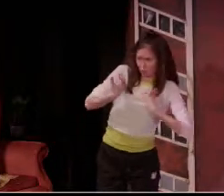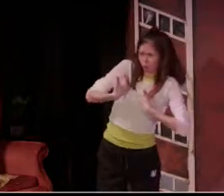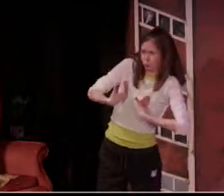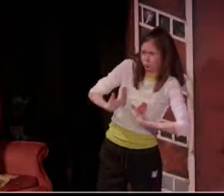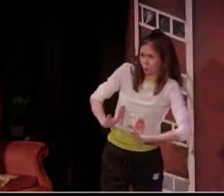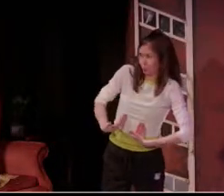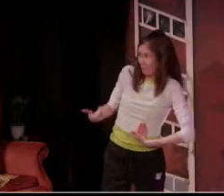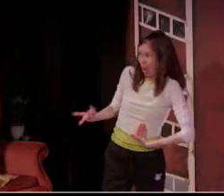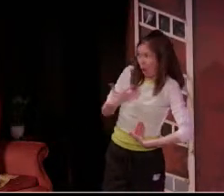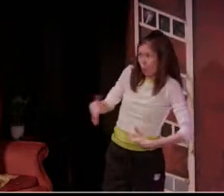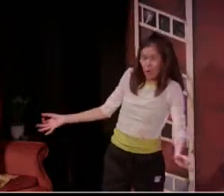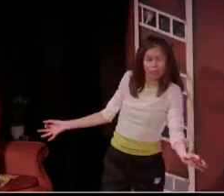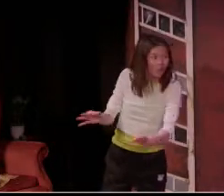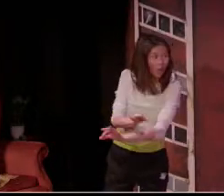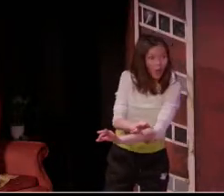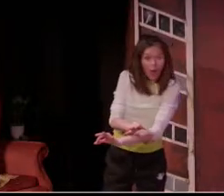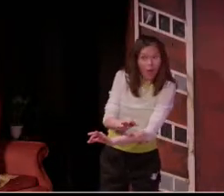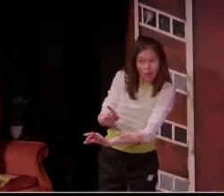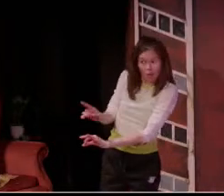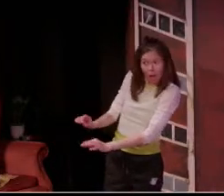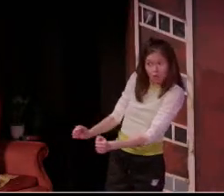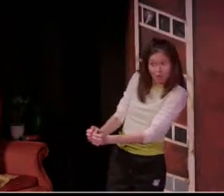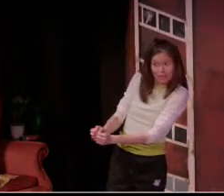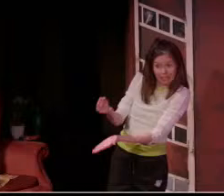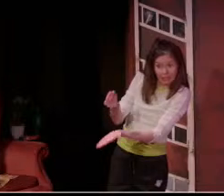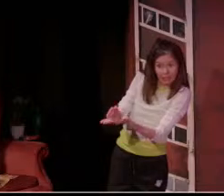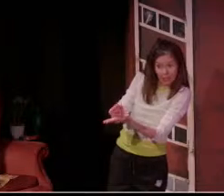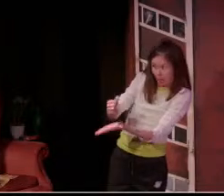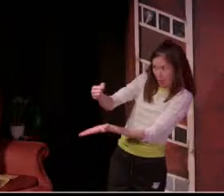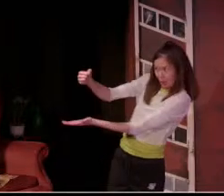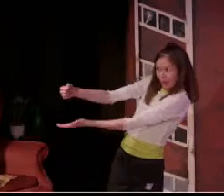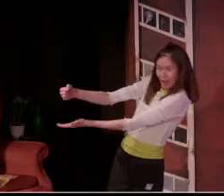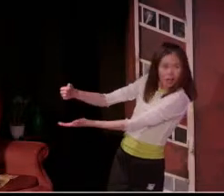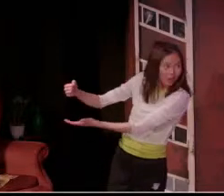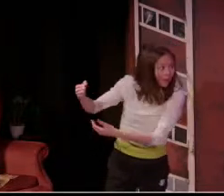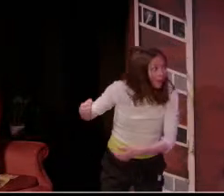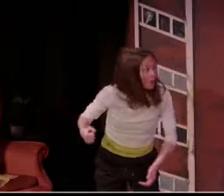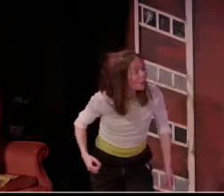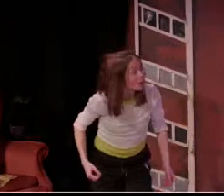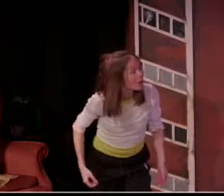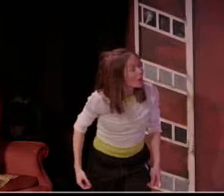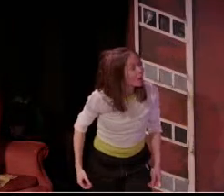here is coin for your trouble.